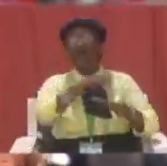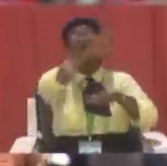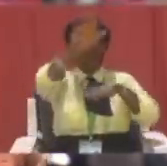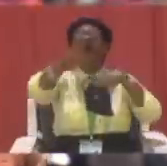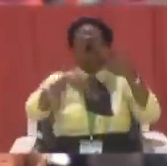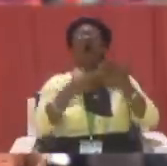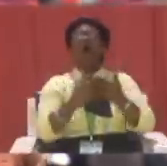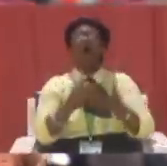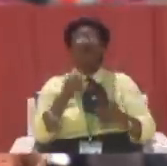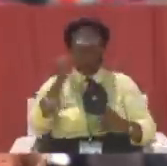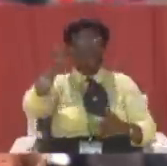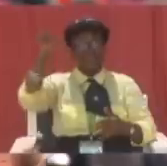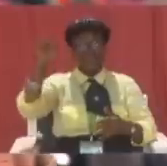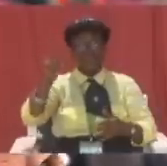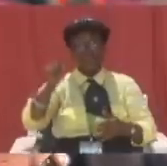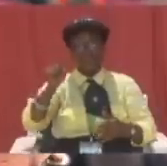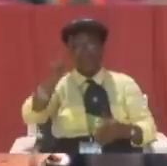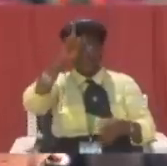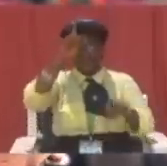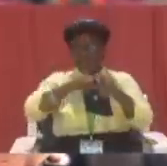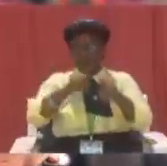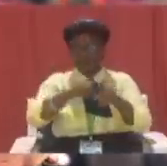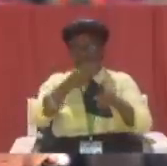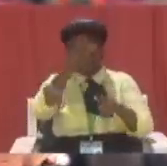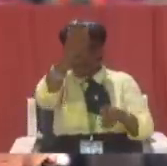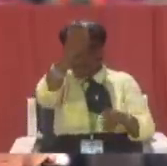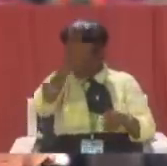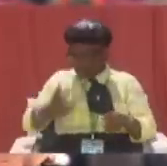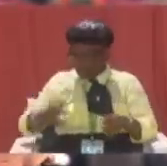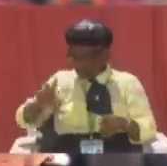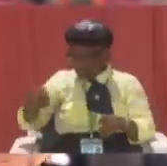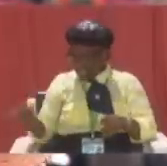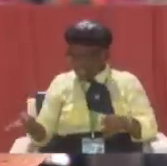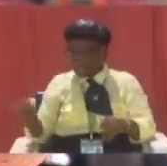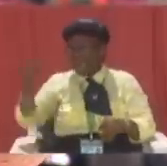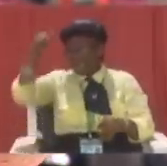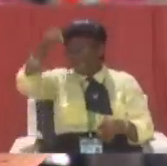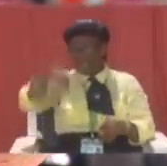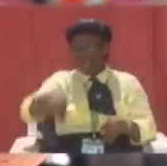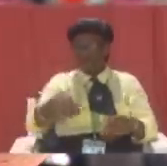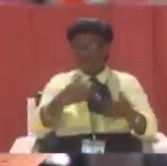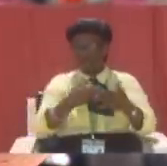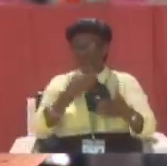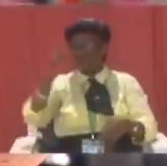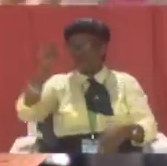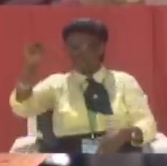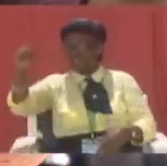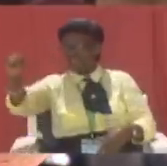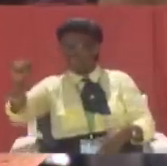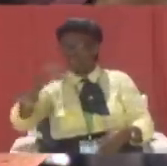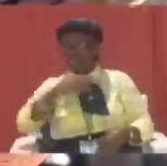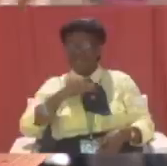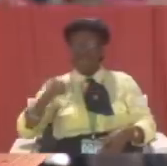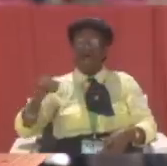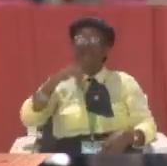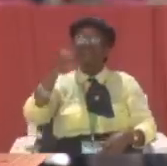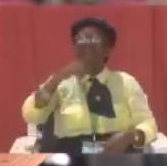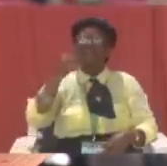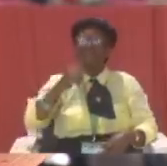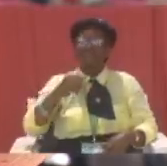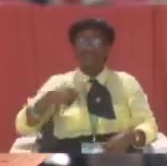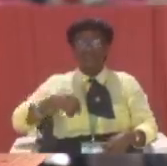came, fell down before him, and said, "We are your